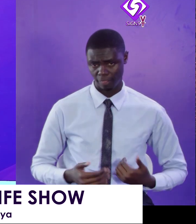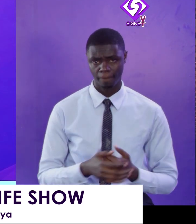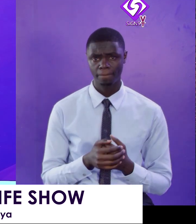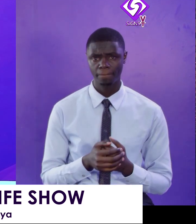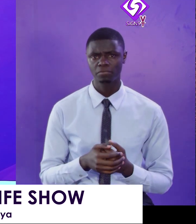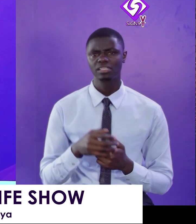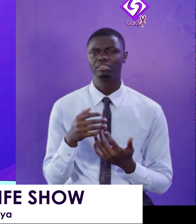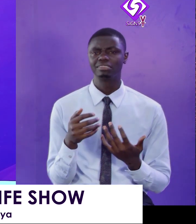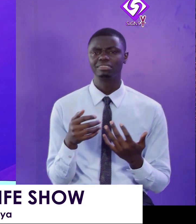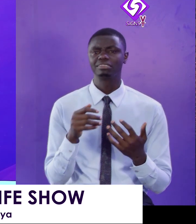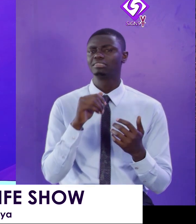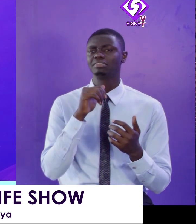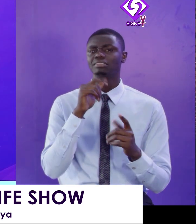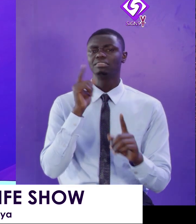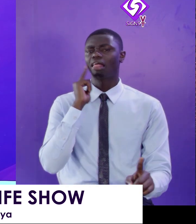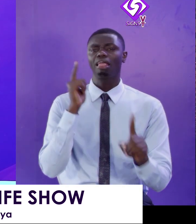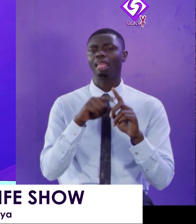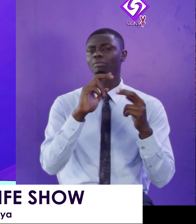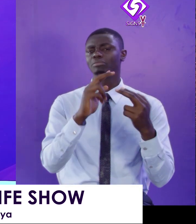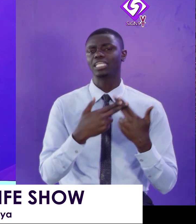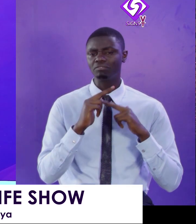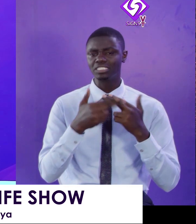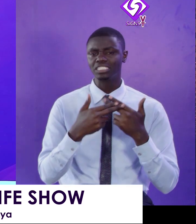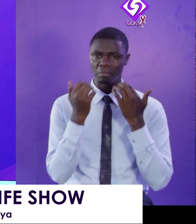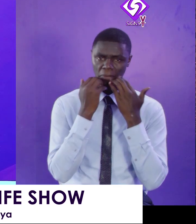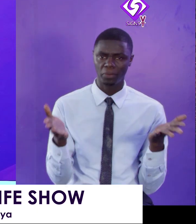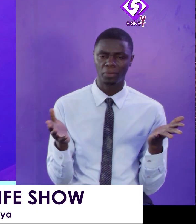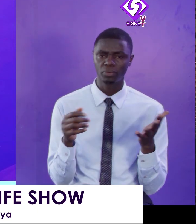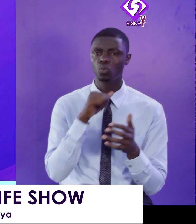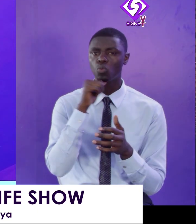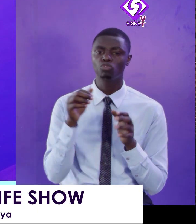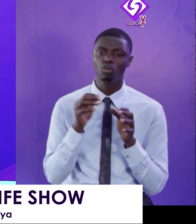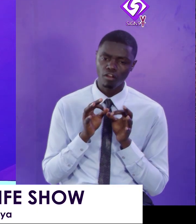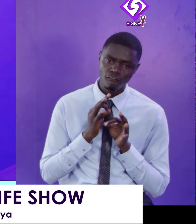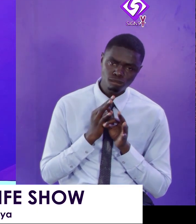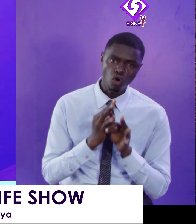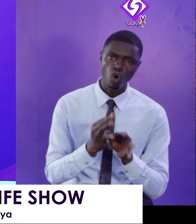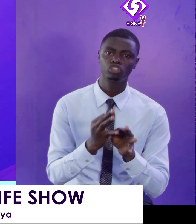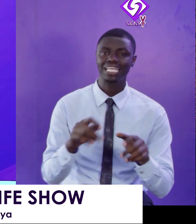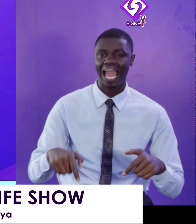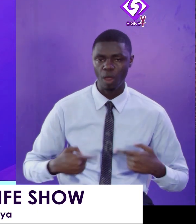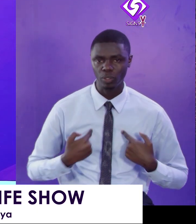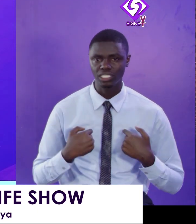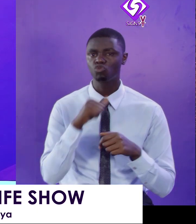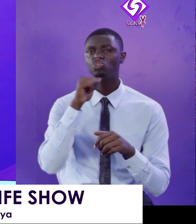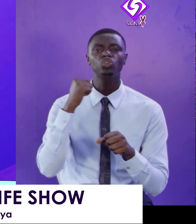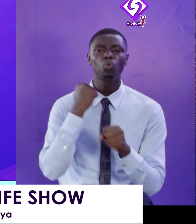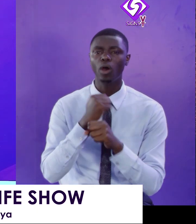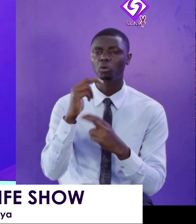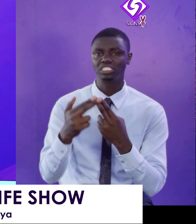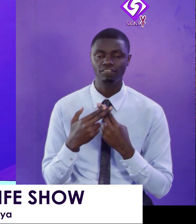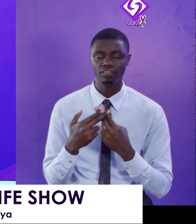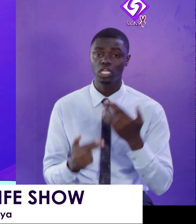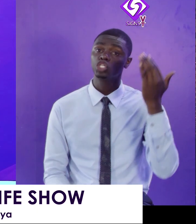not fashioned to save. We don't force ourselves. We don't work on it. Did you know